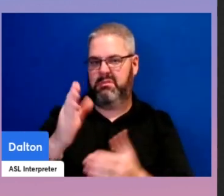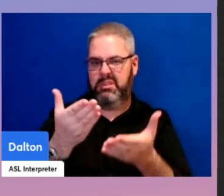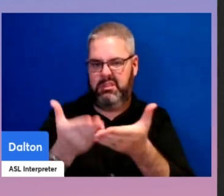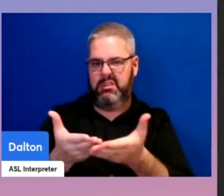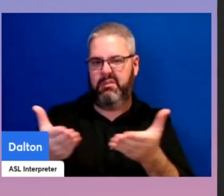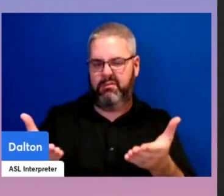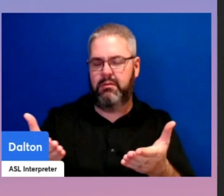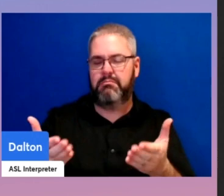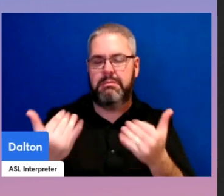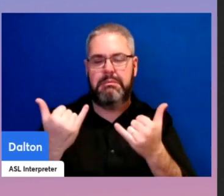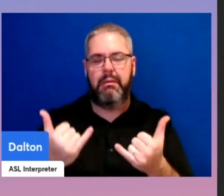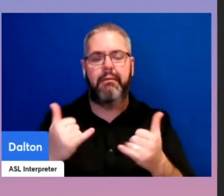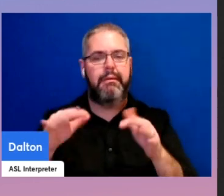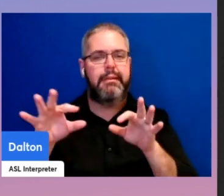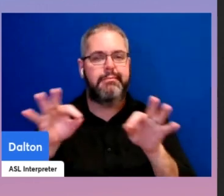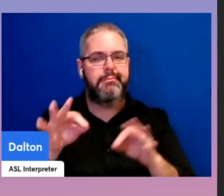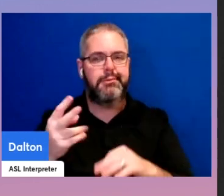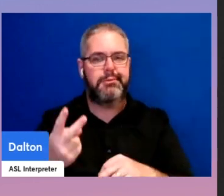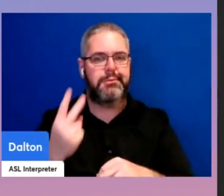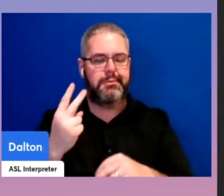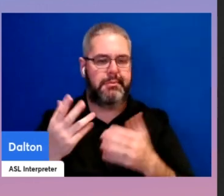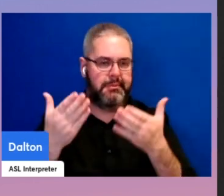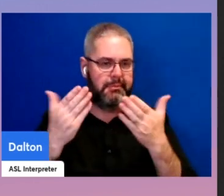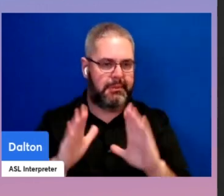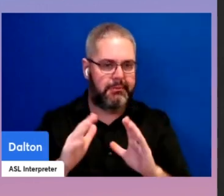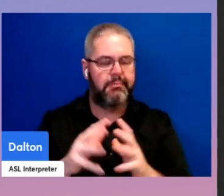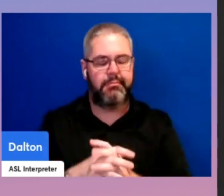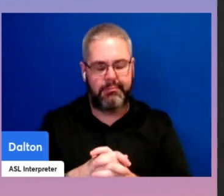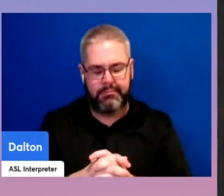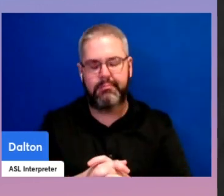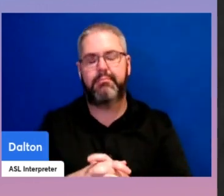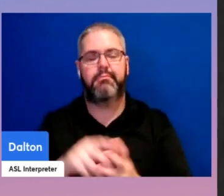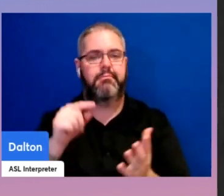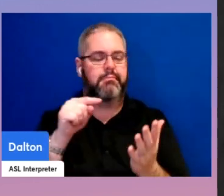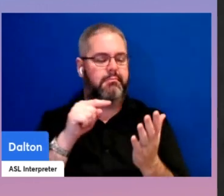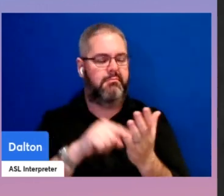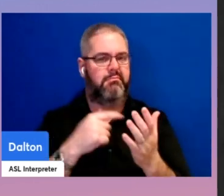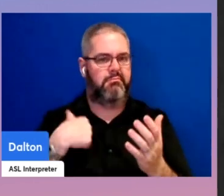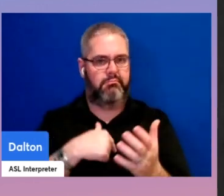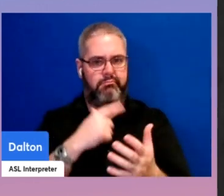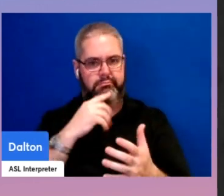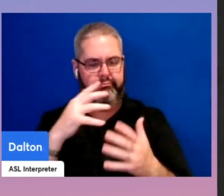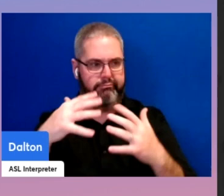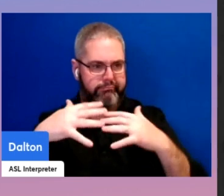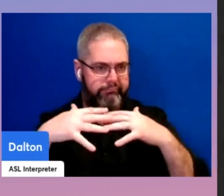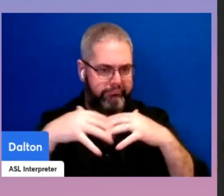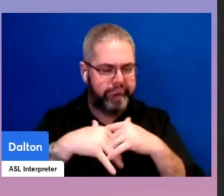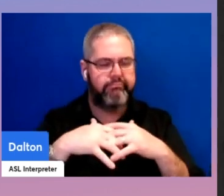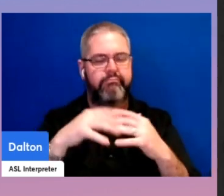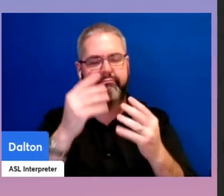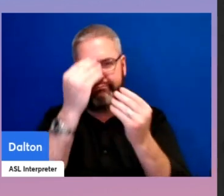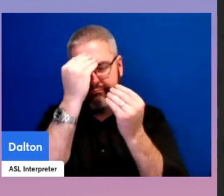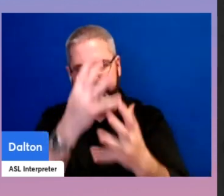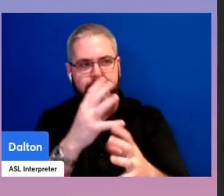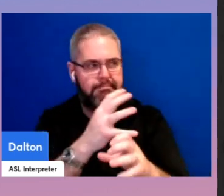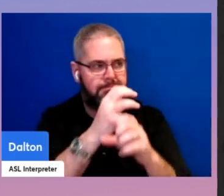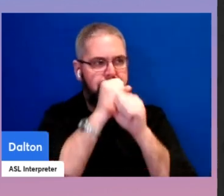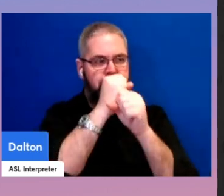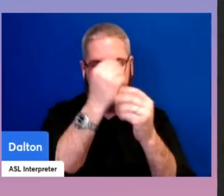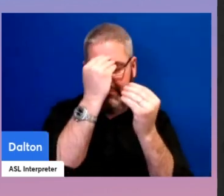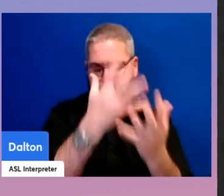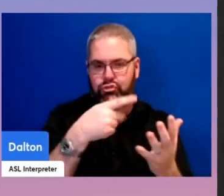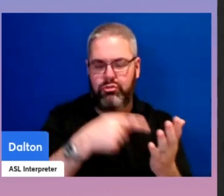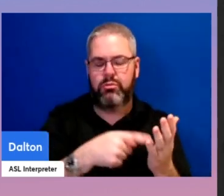need to define two methods. One is going to be to encrypt data, and then you're going to see after one is to decrypt data. And how this is going to work is that